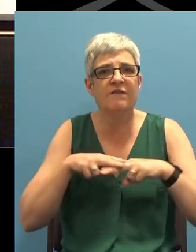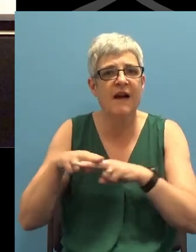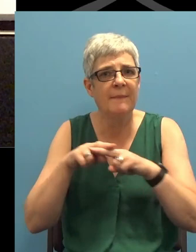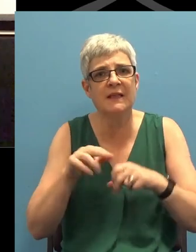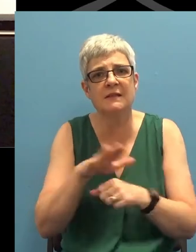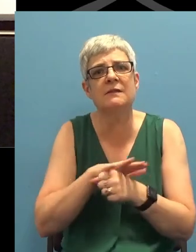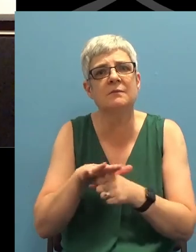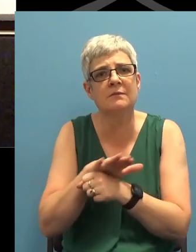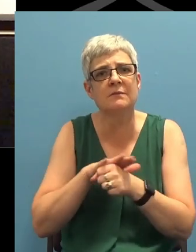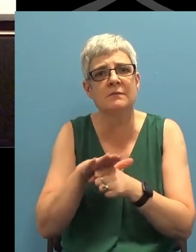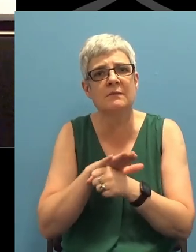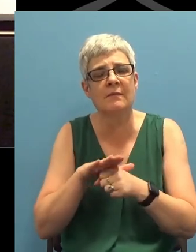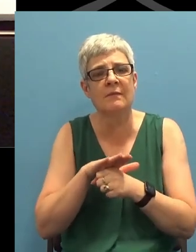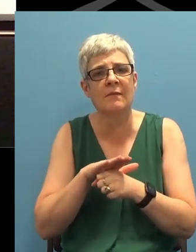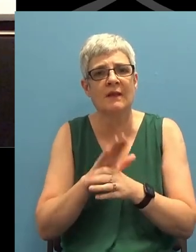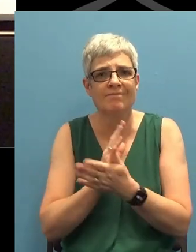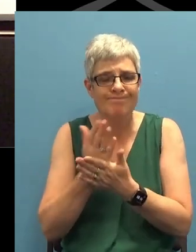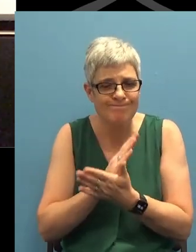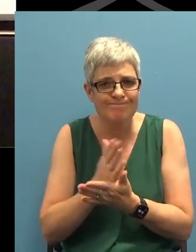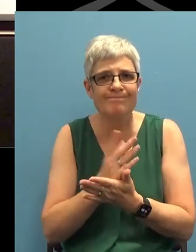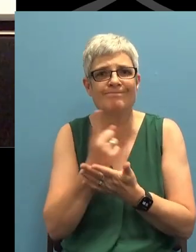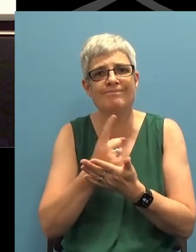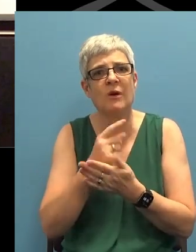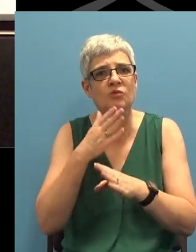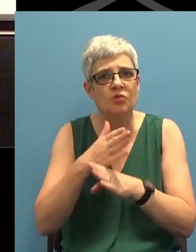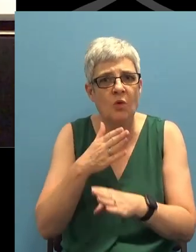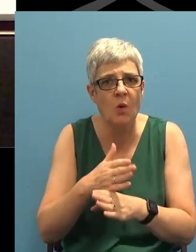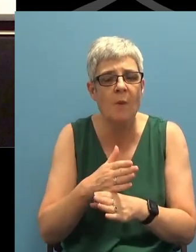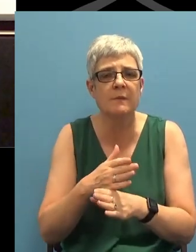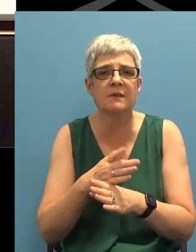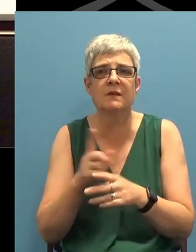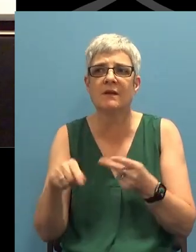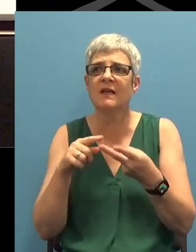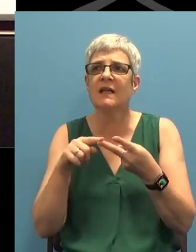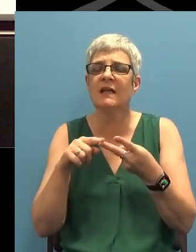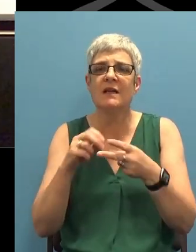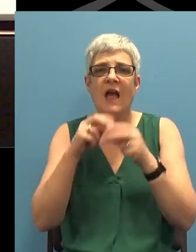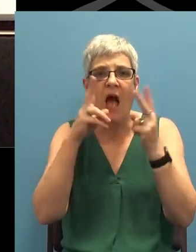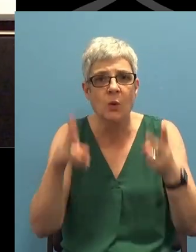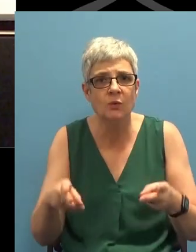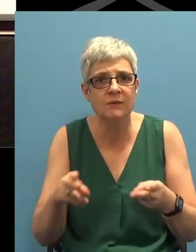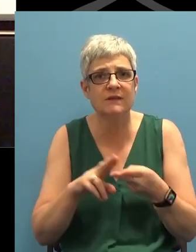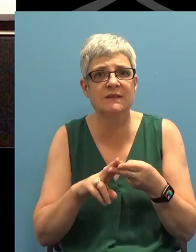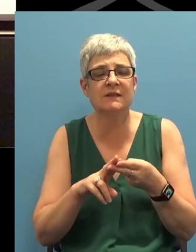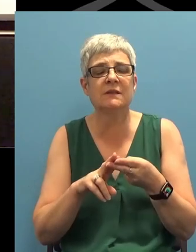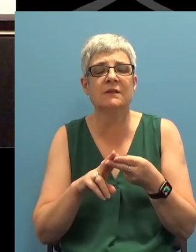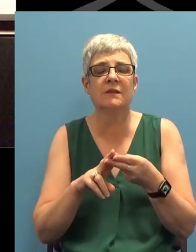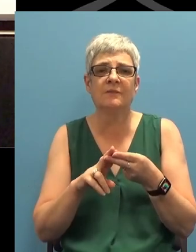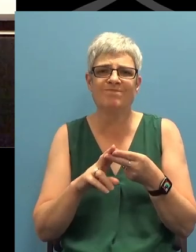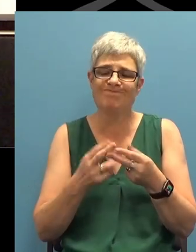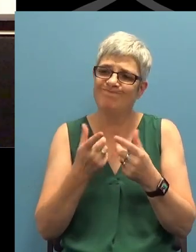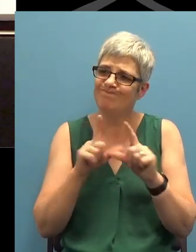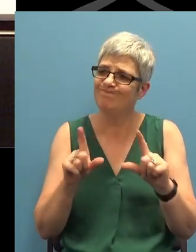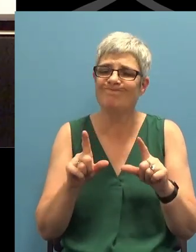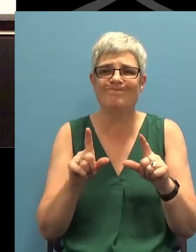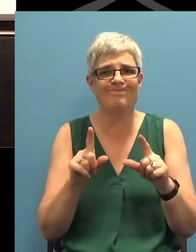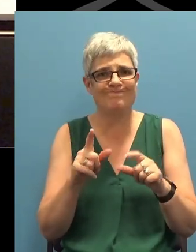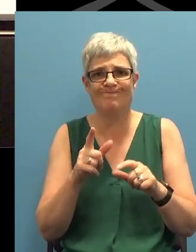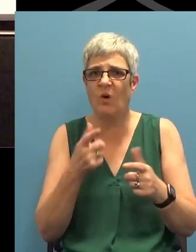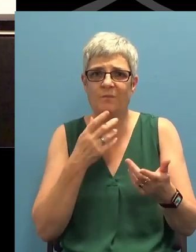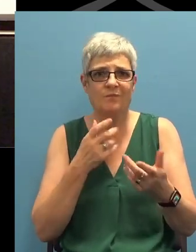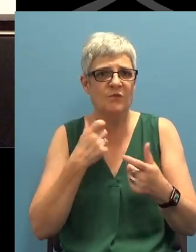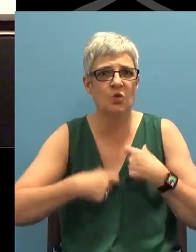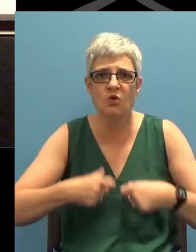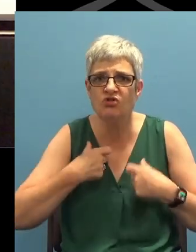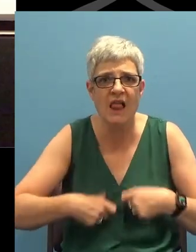and uncertainty in their jobs, uncertainty with their housing, and Lord, even just not being able to socialise